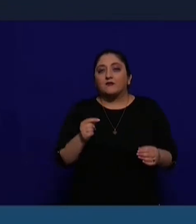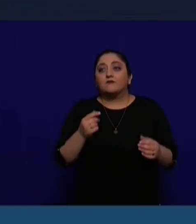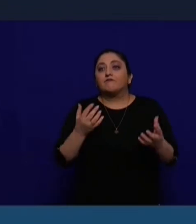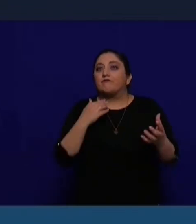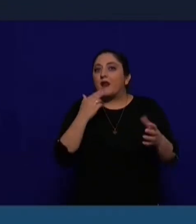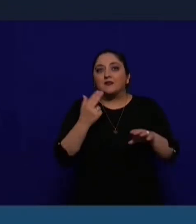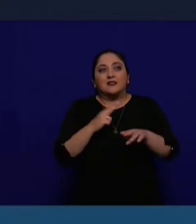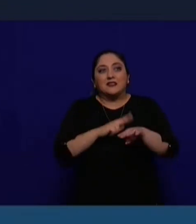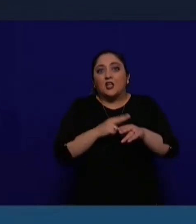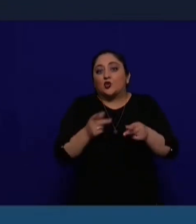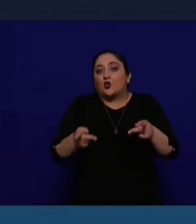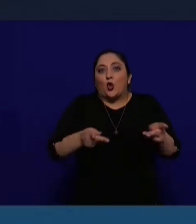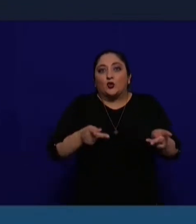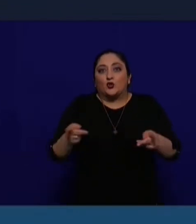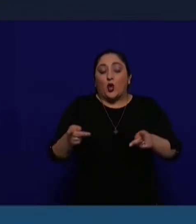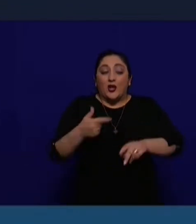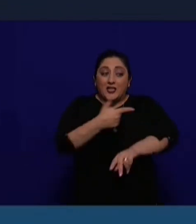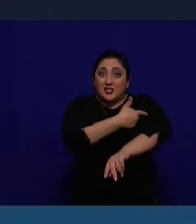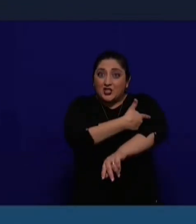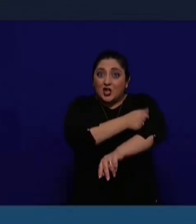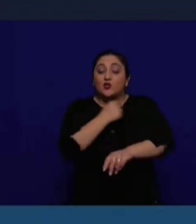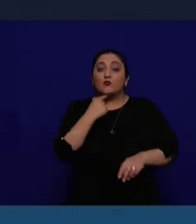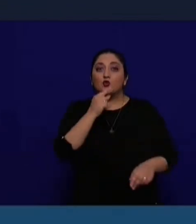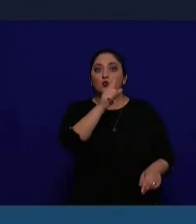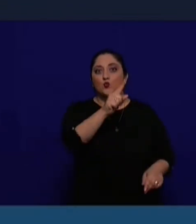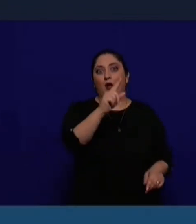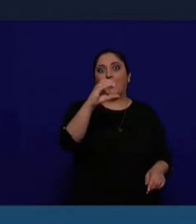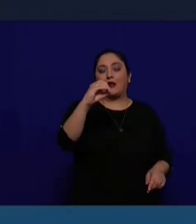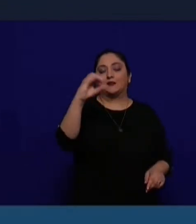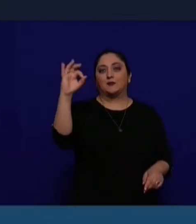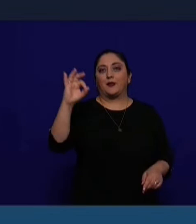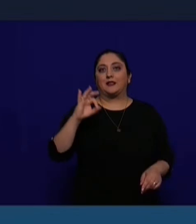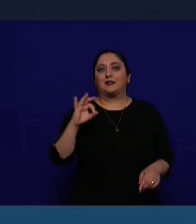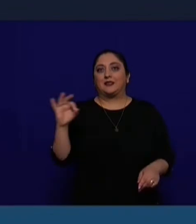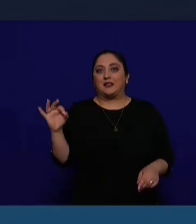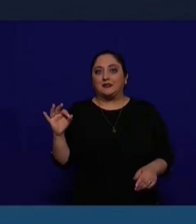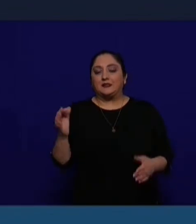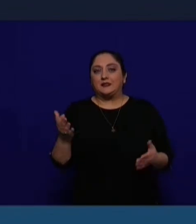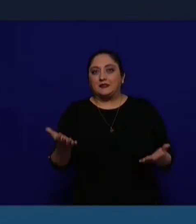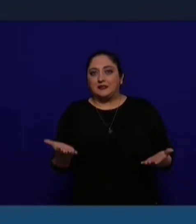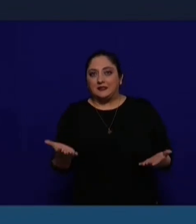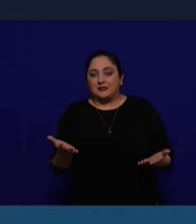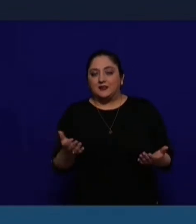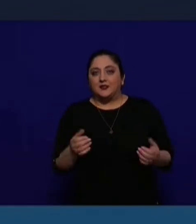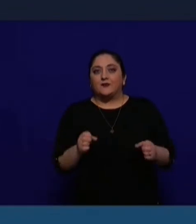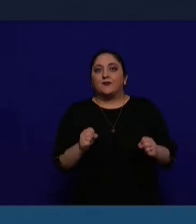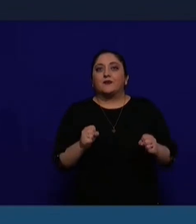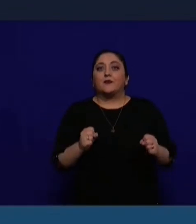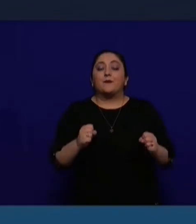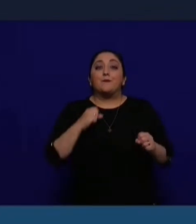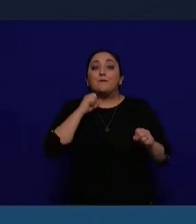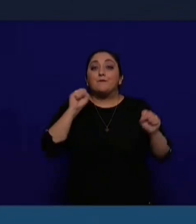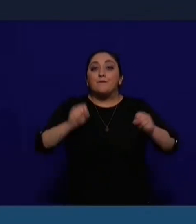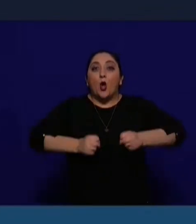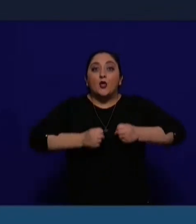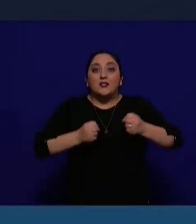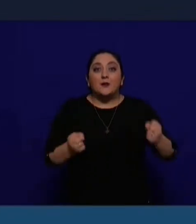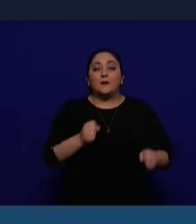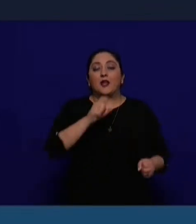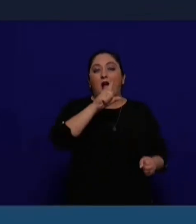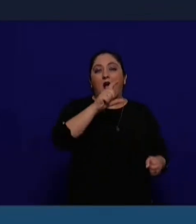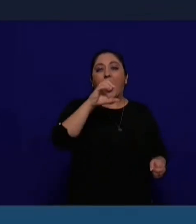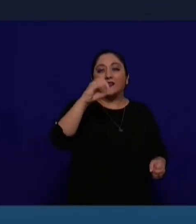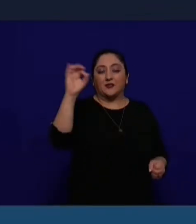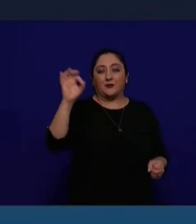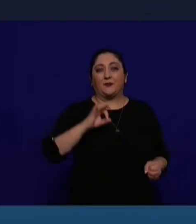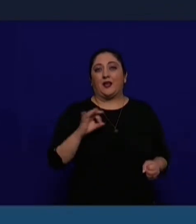Bil-vaccines kollha m'għandekx 100% efficacy. U allura ġifieri ma jistax ikollok kull min tlaqqam